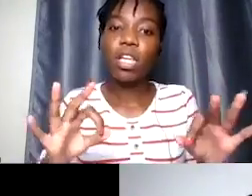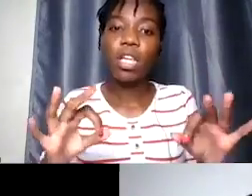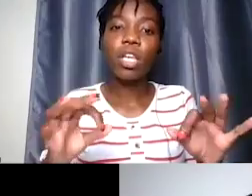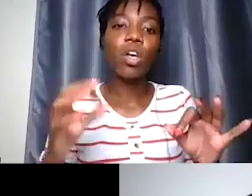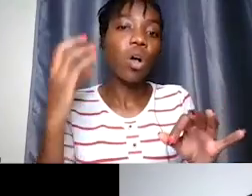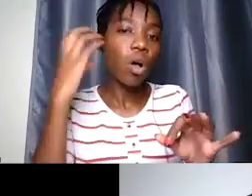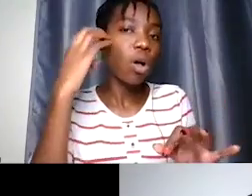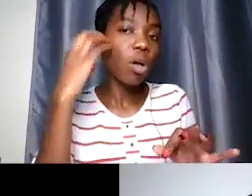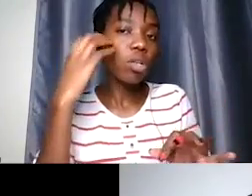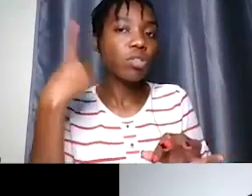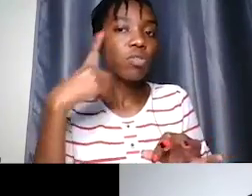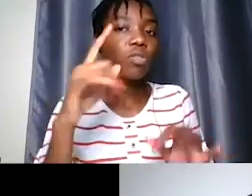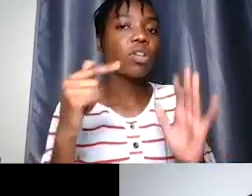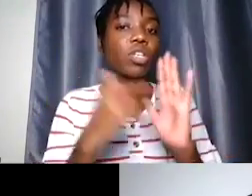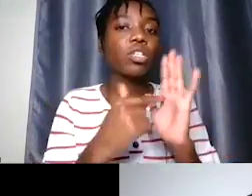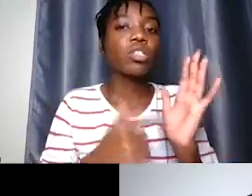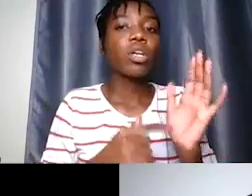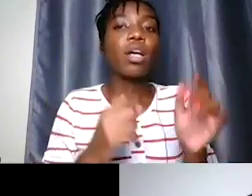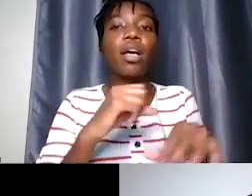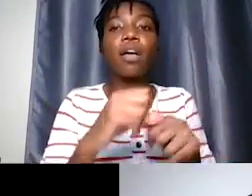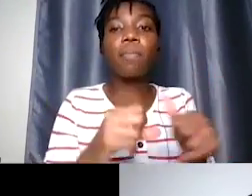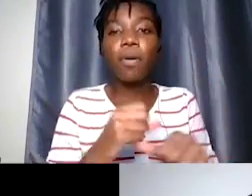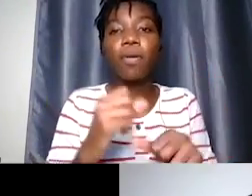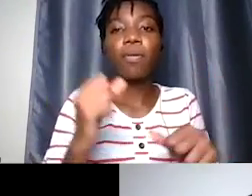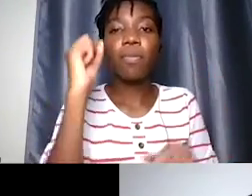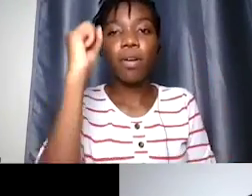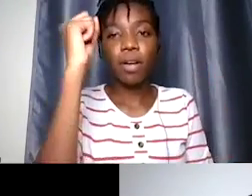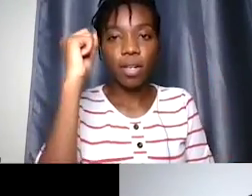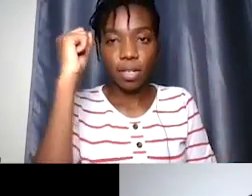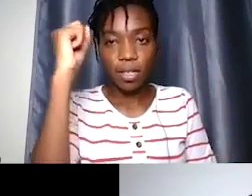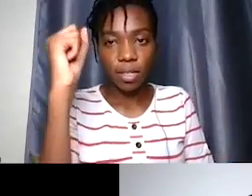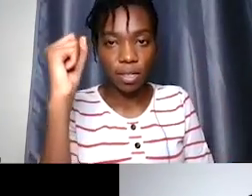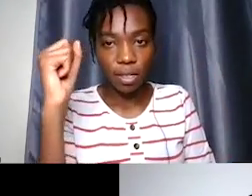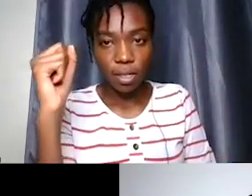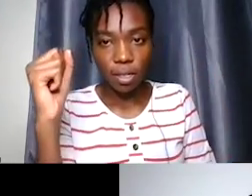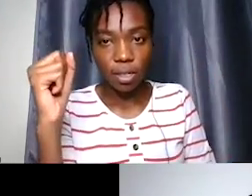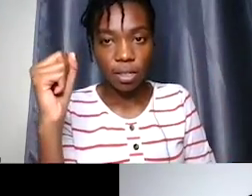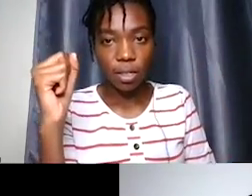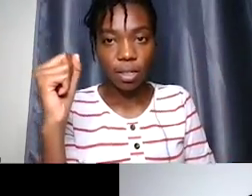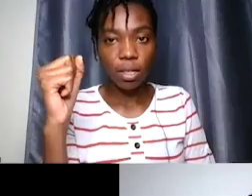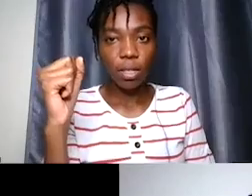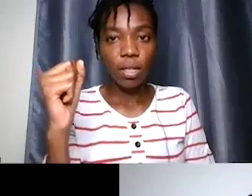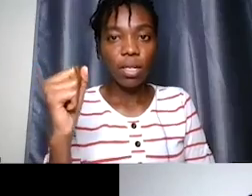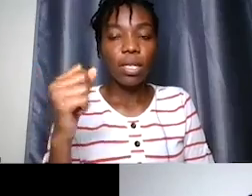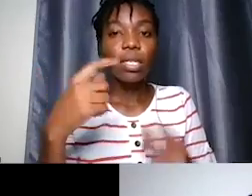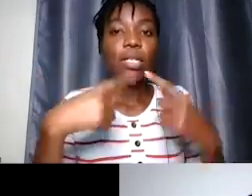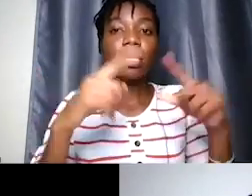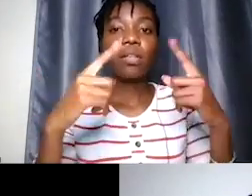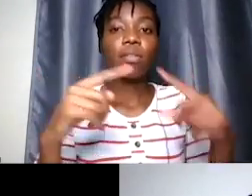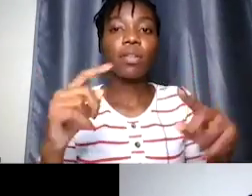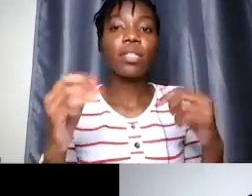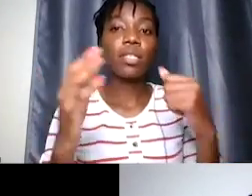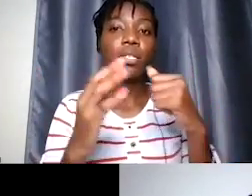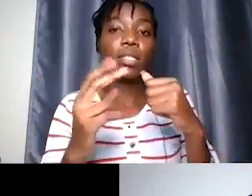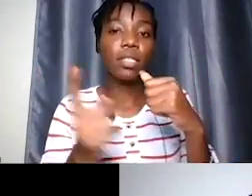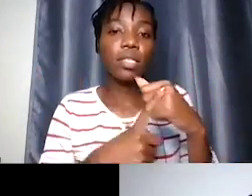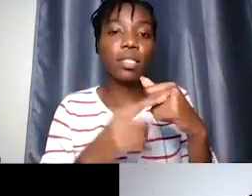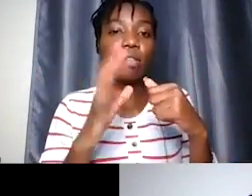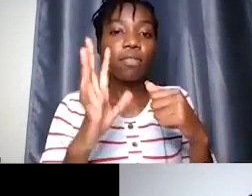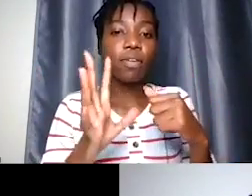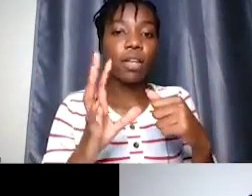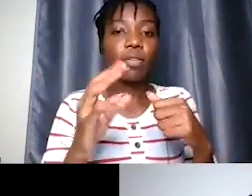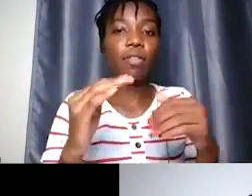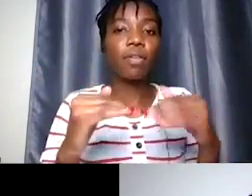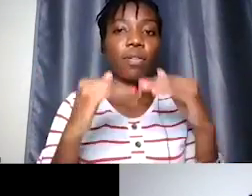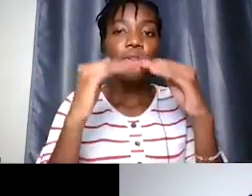politics. And upon successful passing 65% and above, will get a certificate, but at the same time, he is